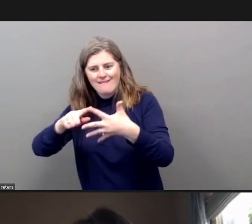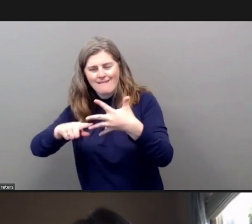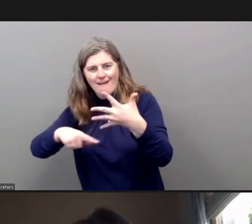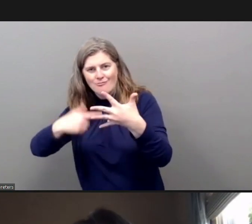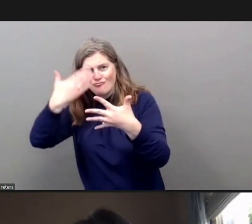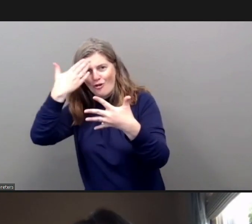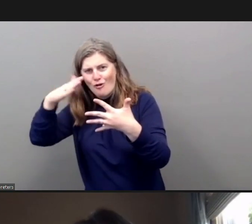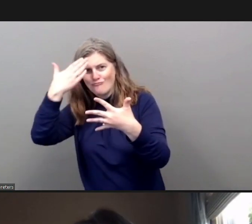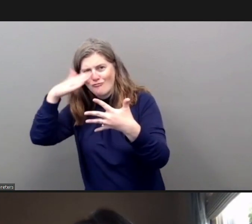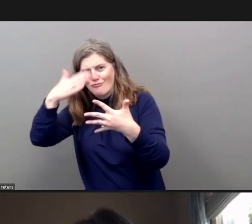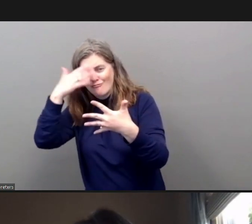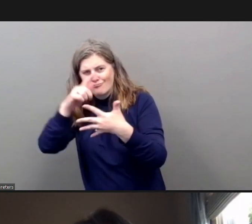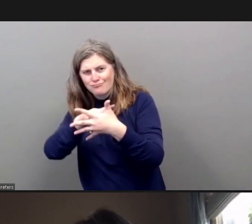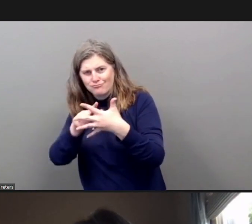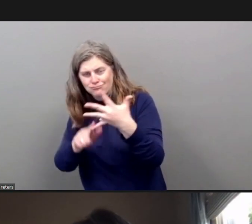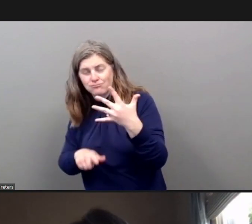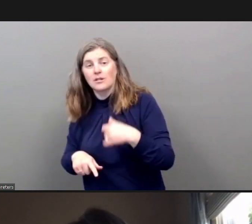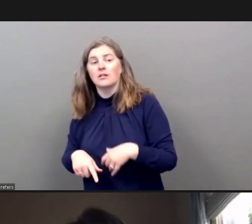because